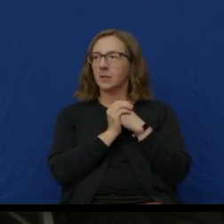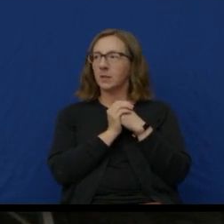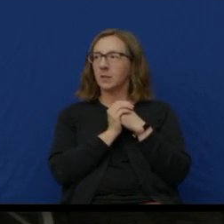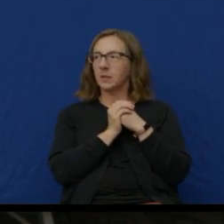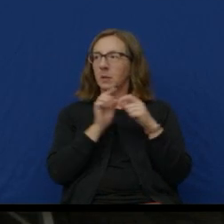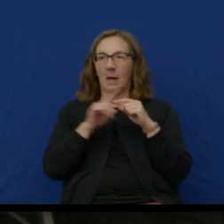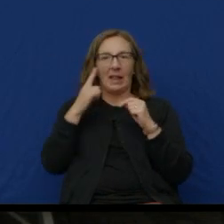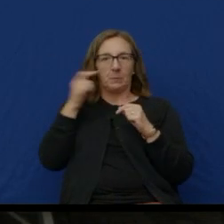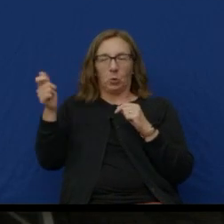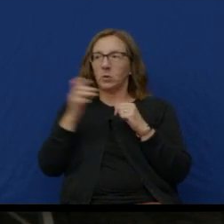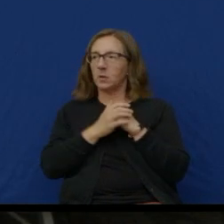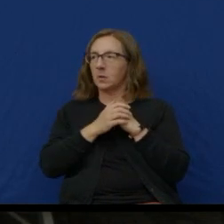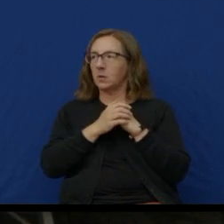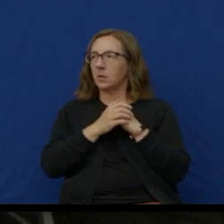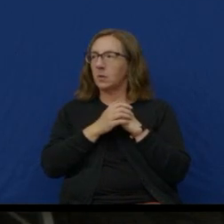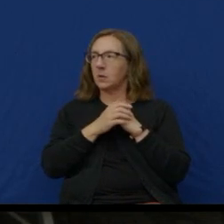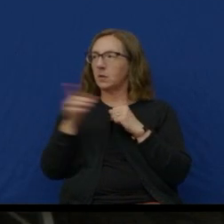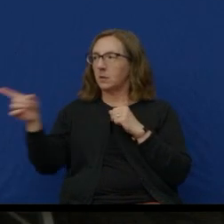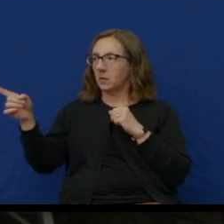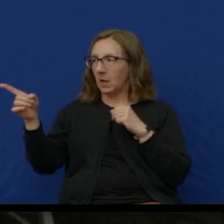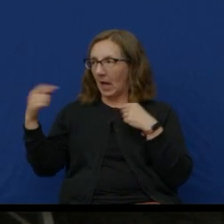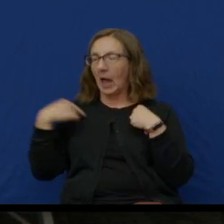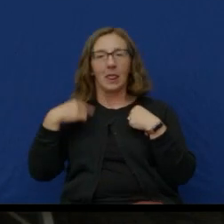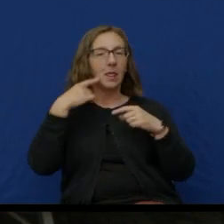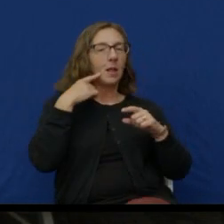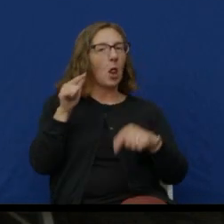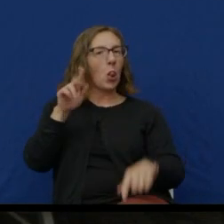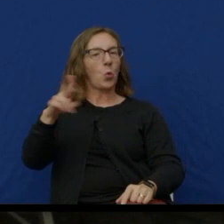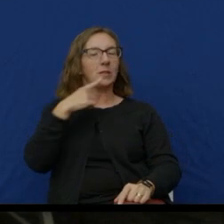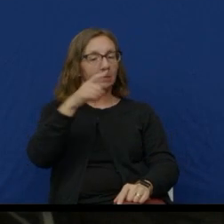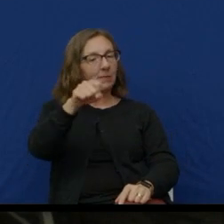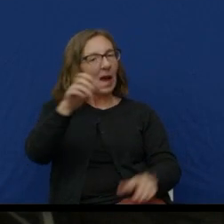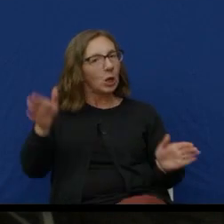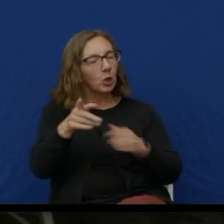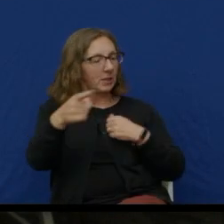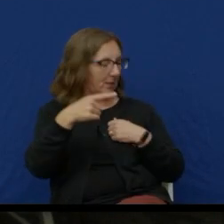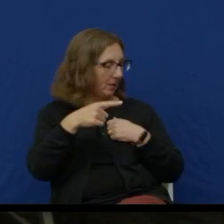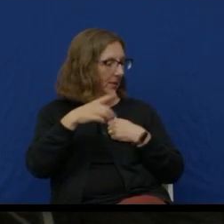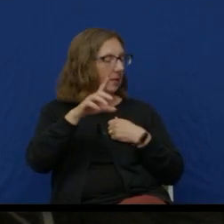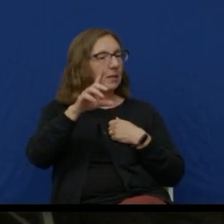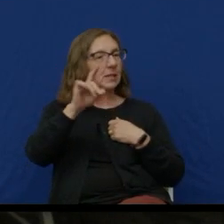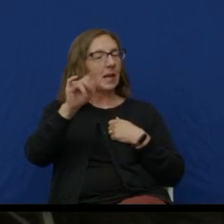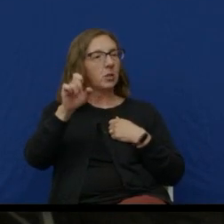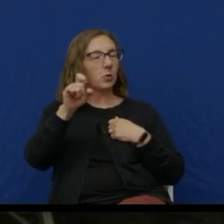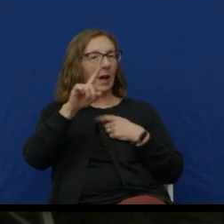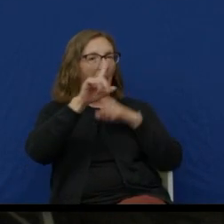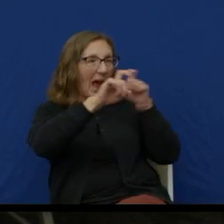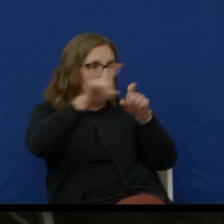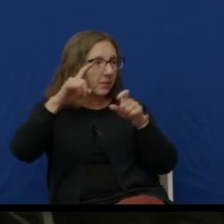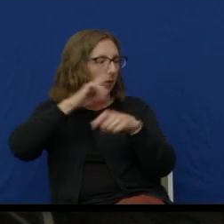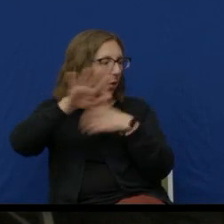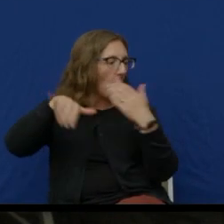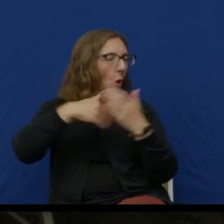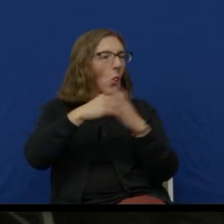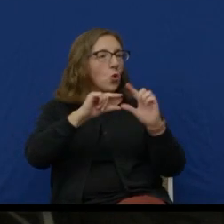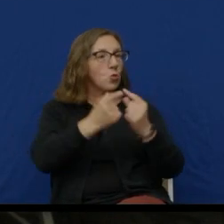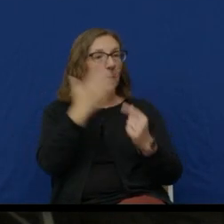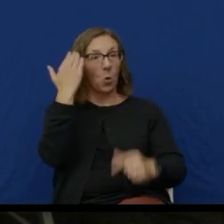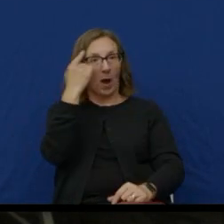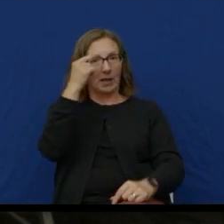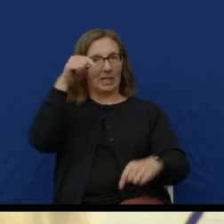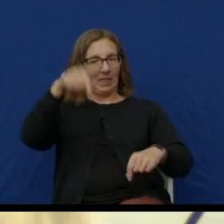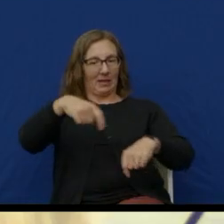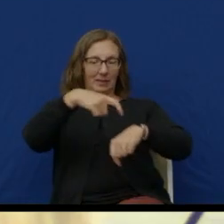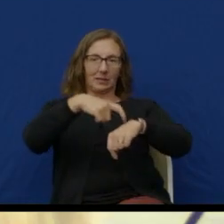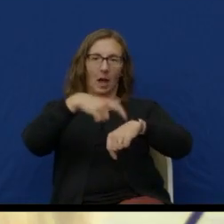That's up to you. Yeah, I think that's really important, and I encourage Diane to ask these questions of the whole group, because this is a time for us to work